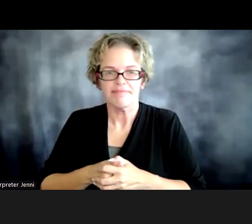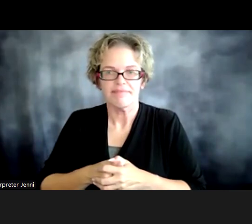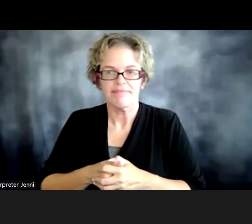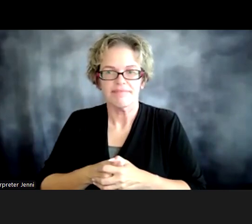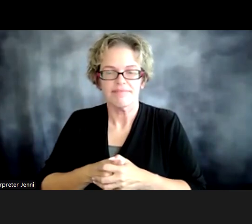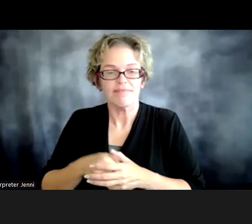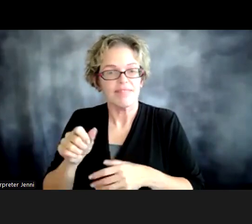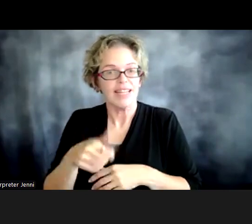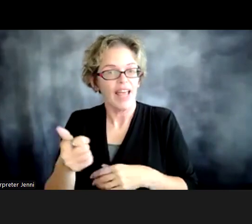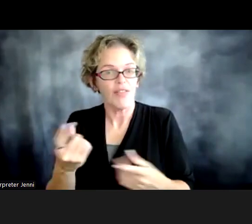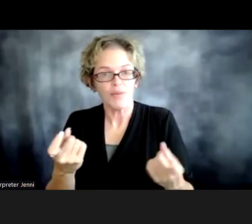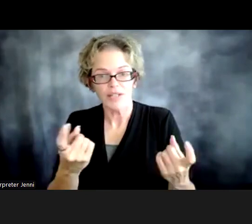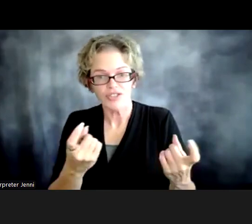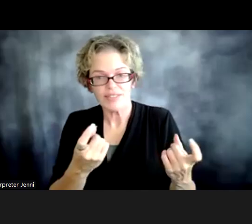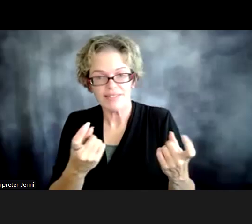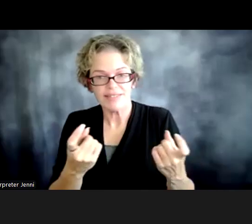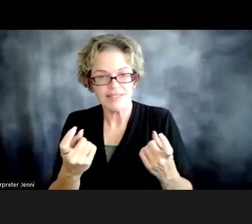Any other questions?